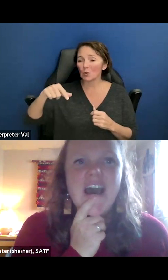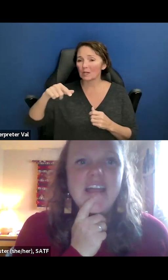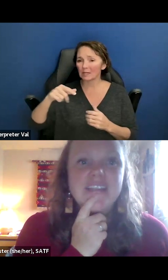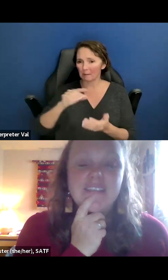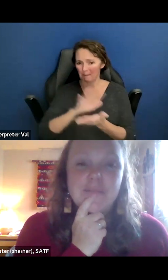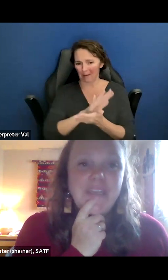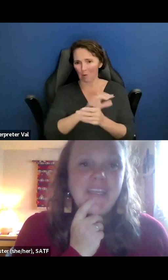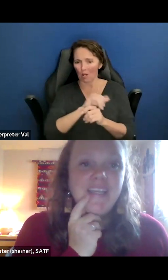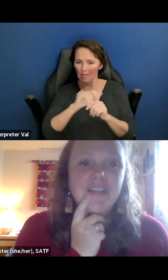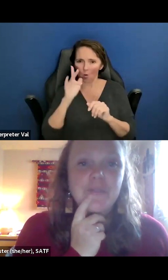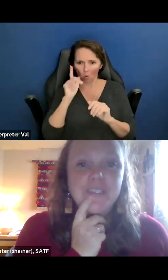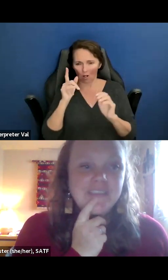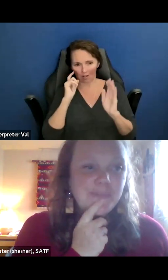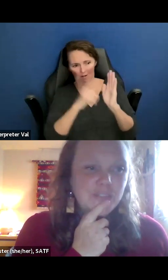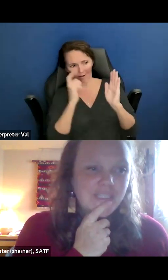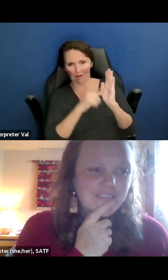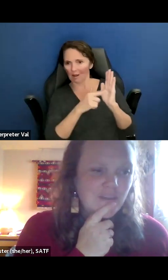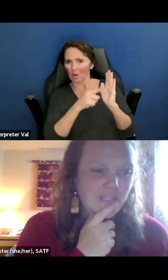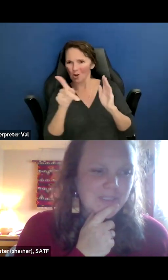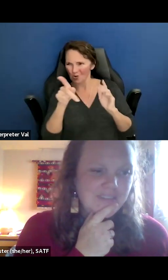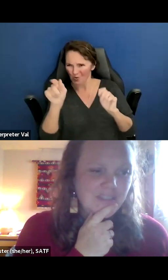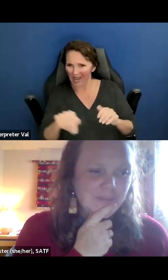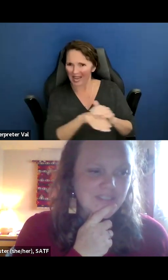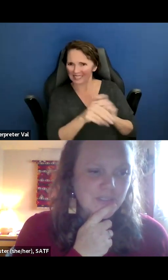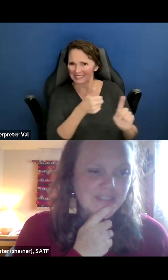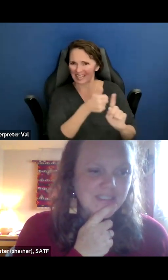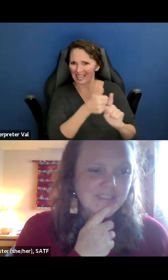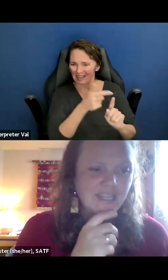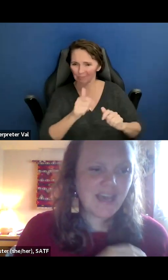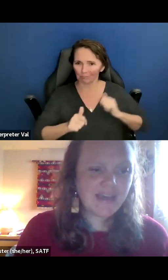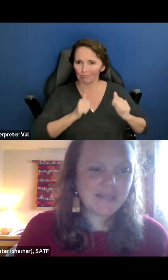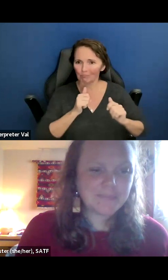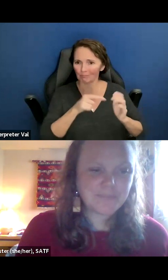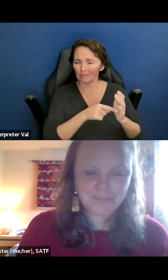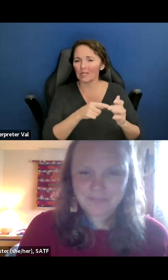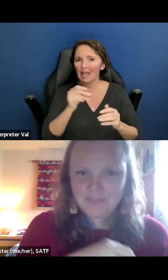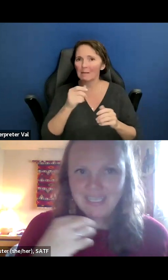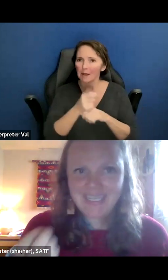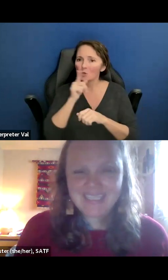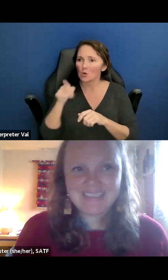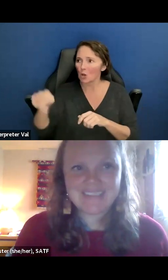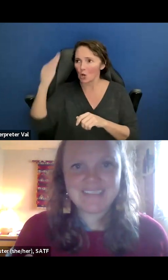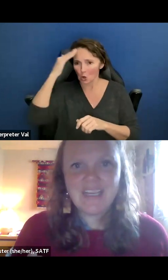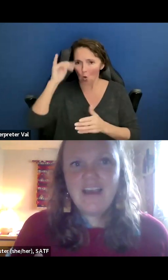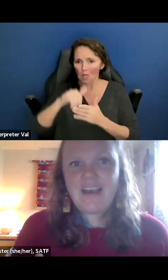organization. This could be including specialized documents and resources,